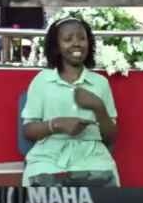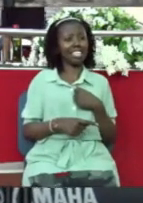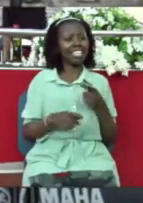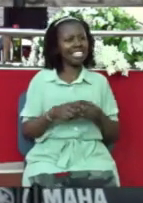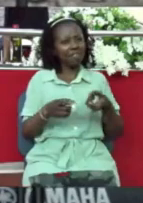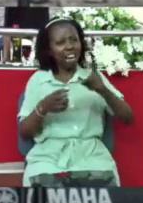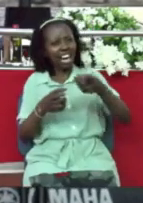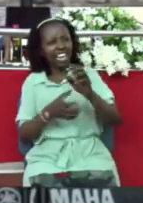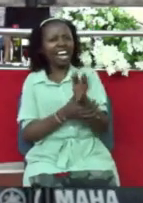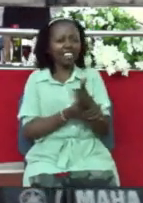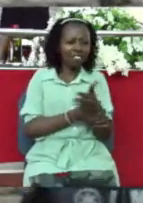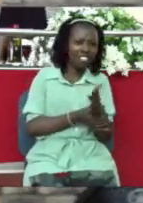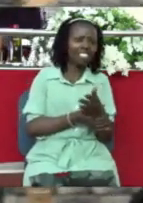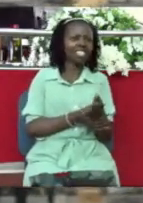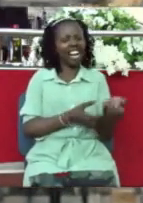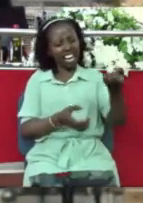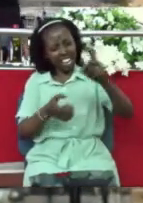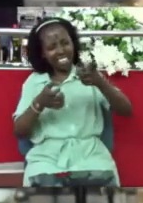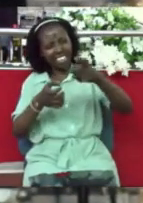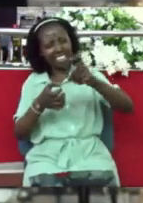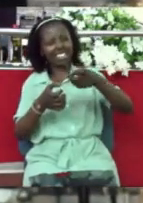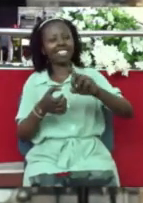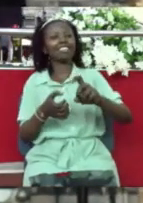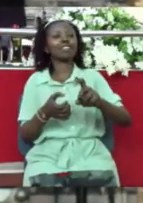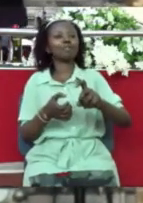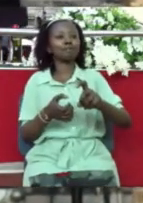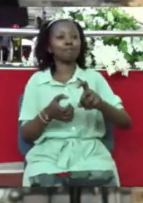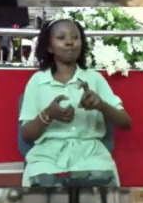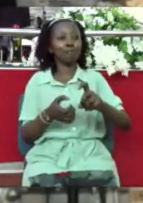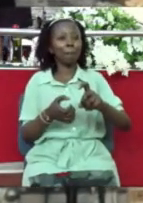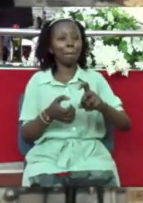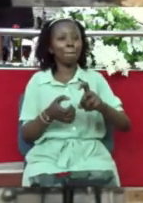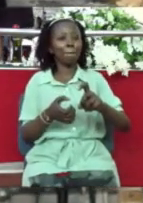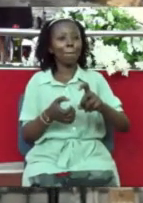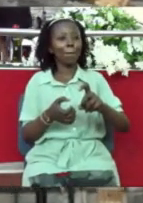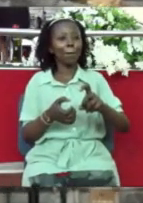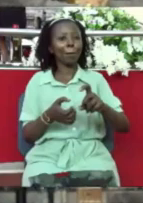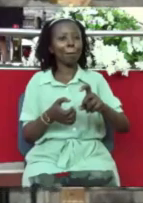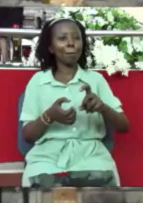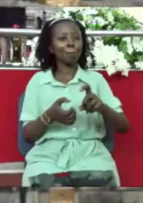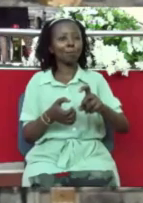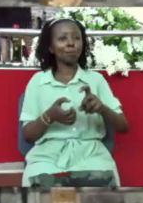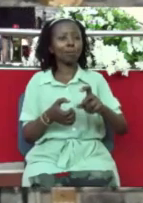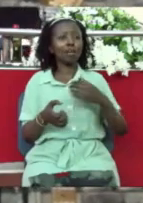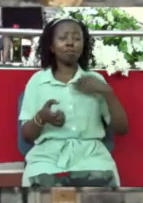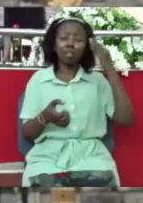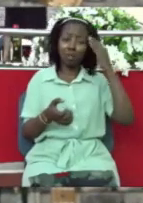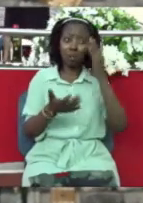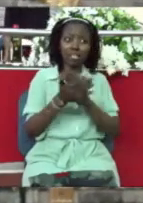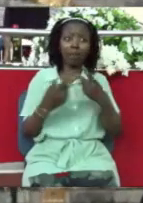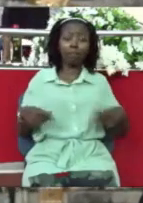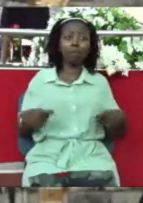kasamaki. Add some ongeza. Ongeza. Add some fish. Add some fish. I know some of you are waiting for